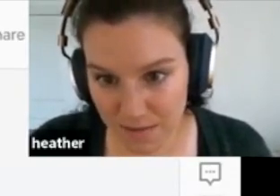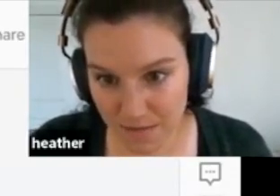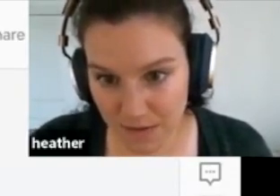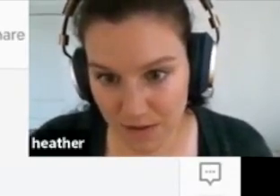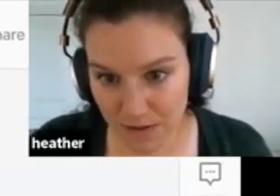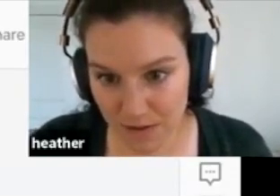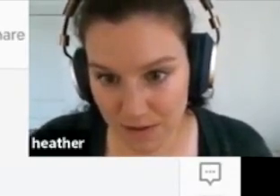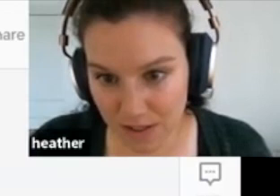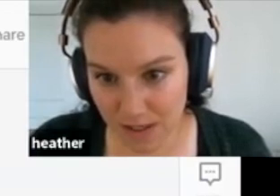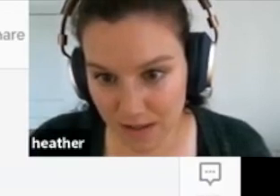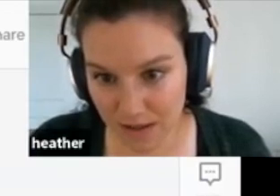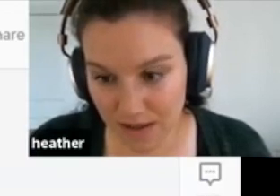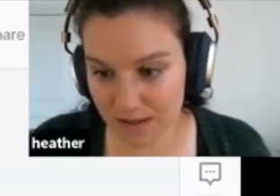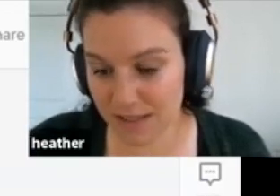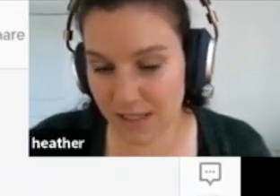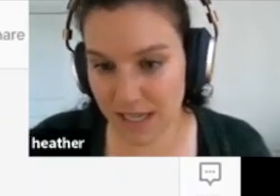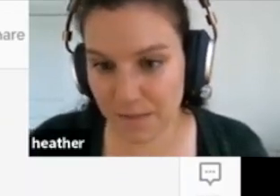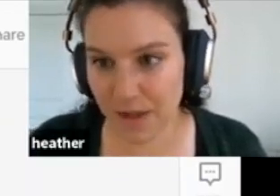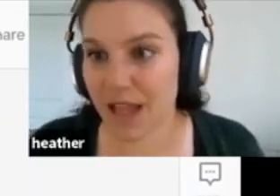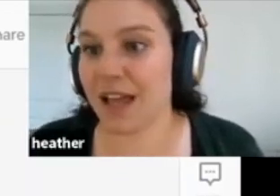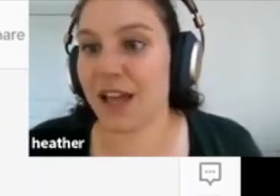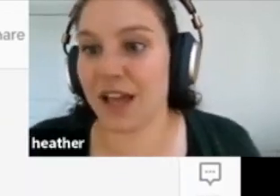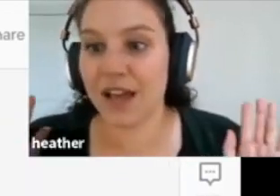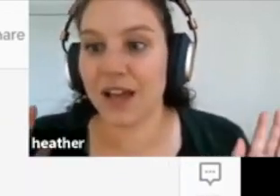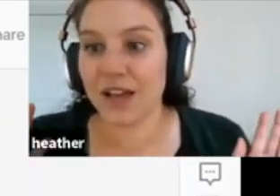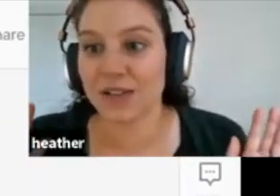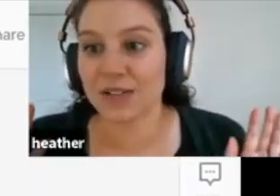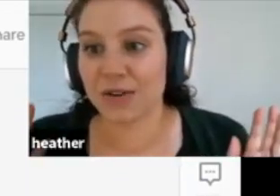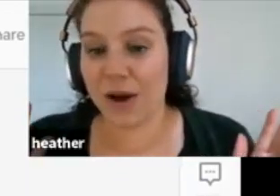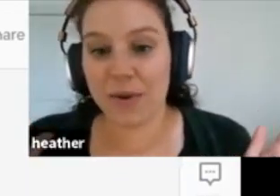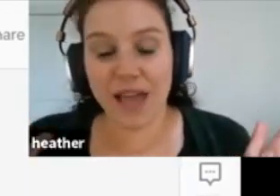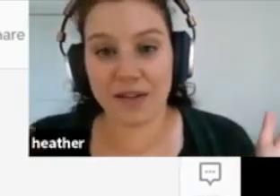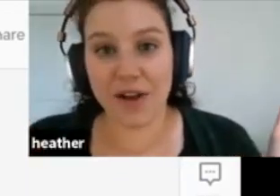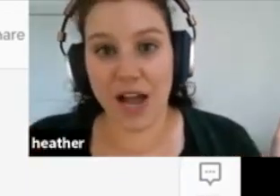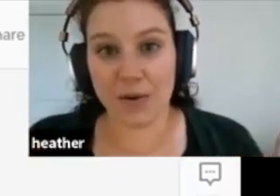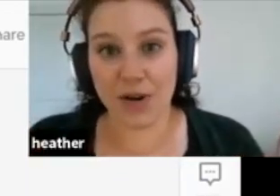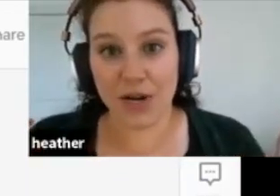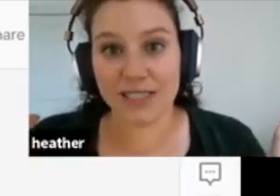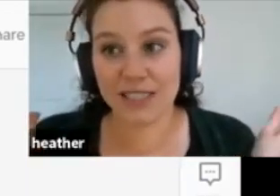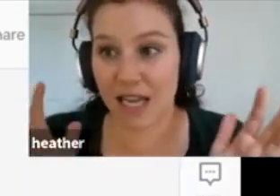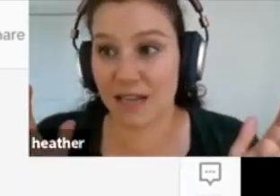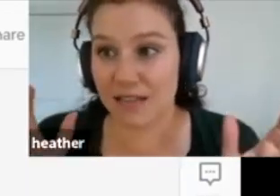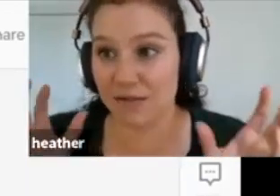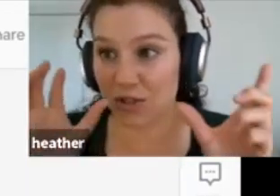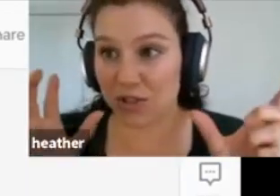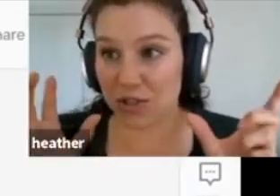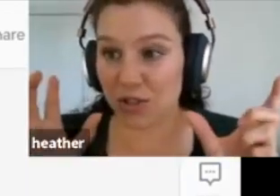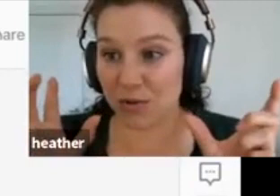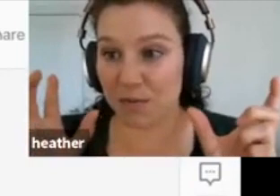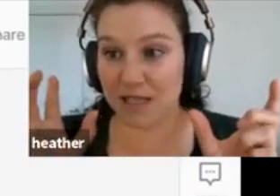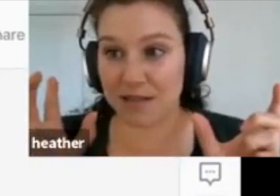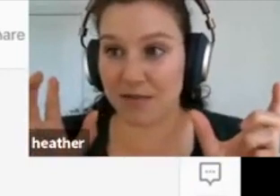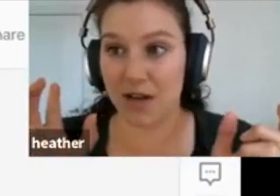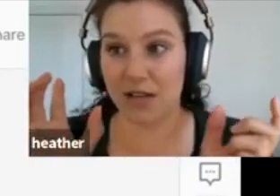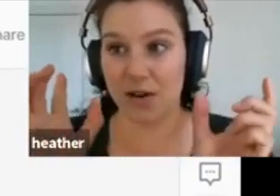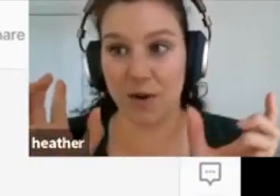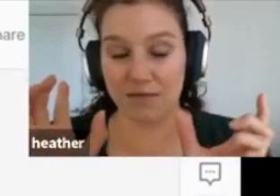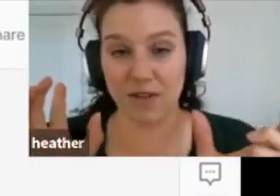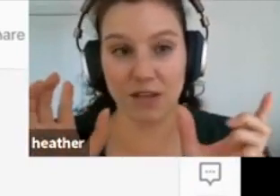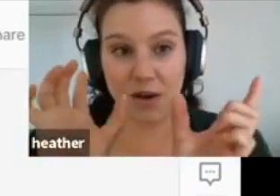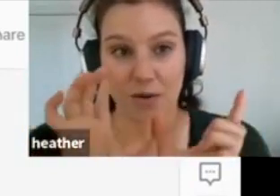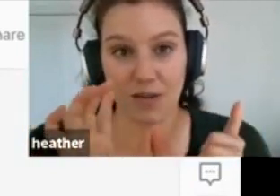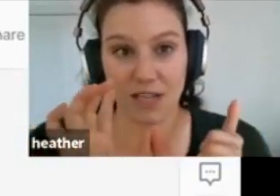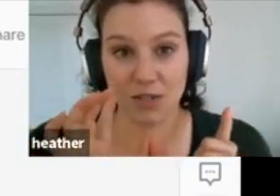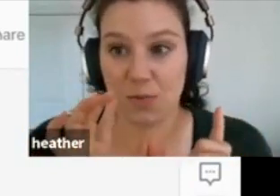end. Drag, click, delete. So now we have our tight 2 pieces of audio